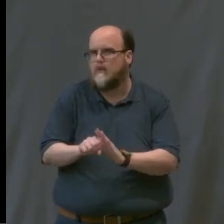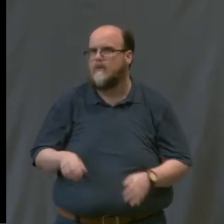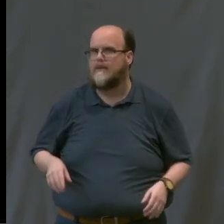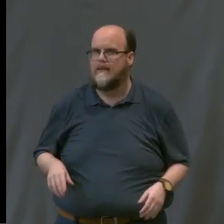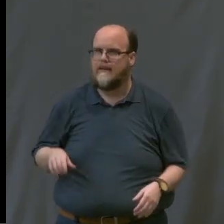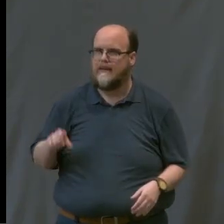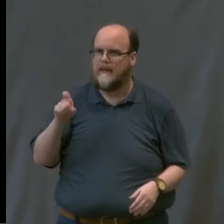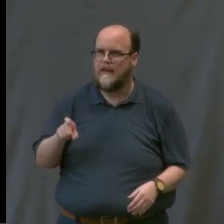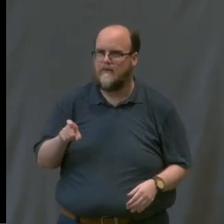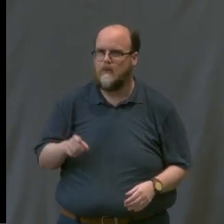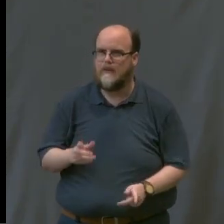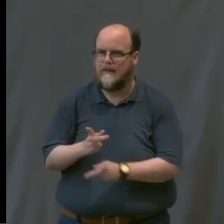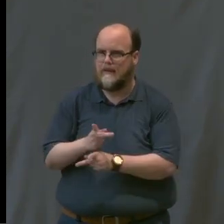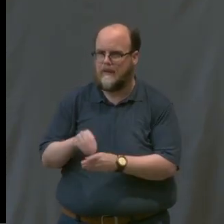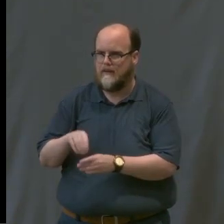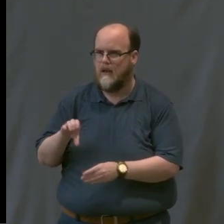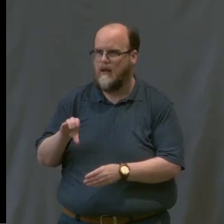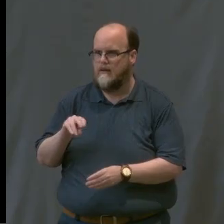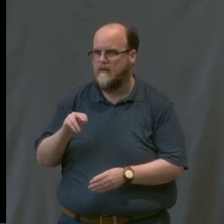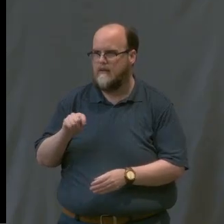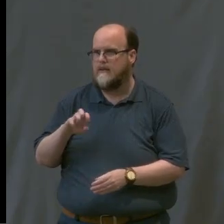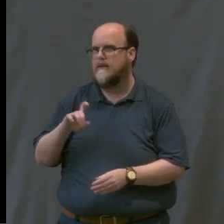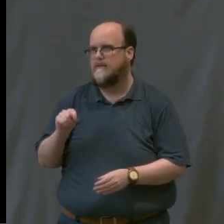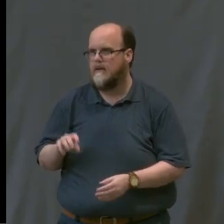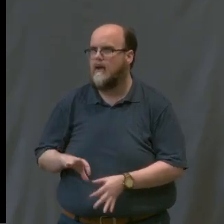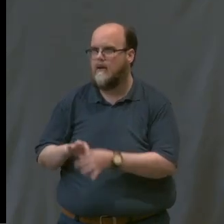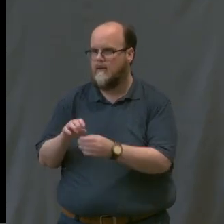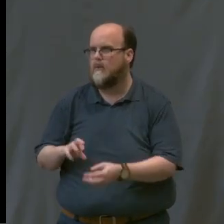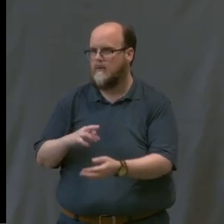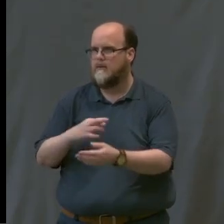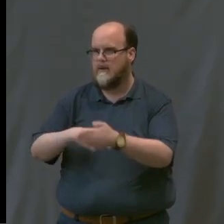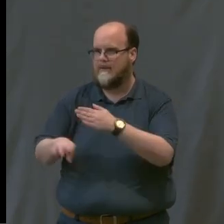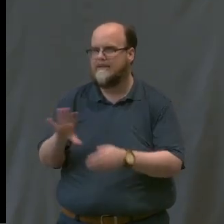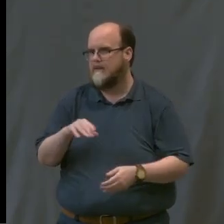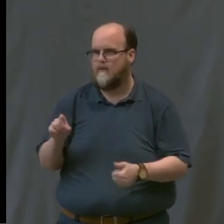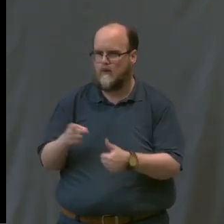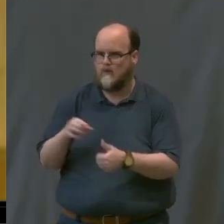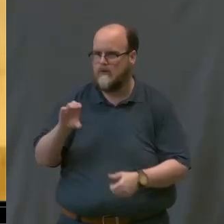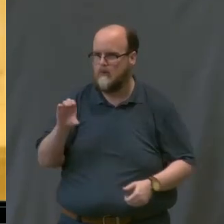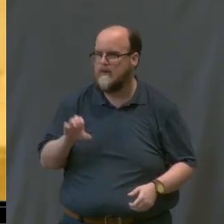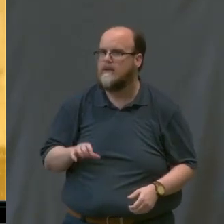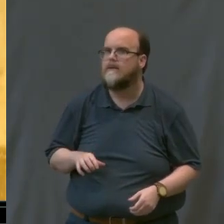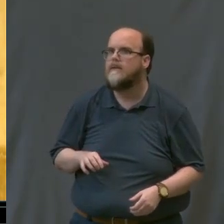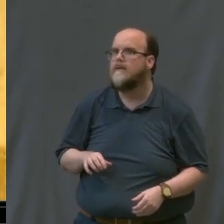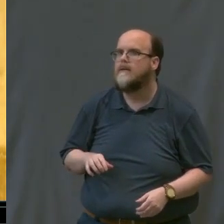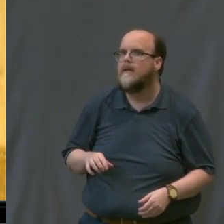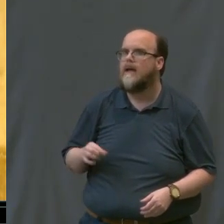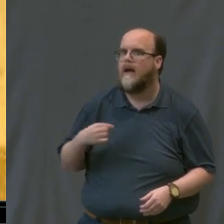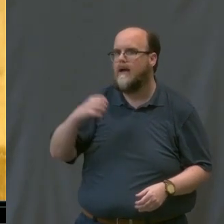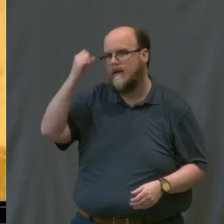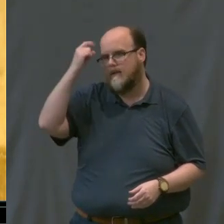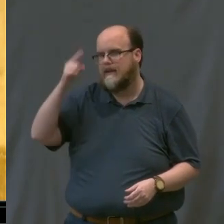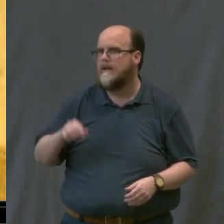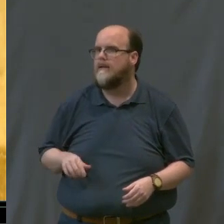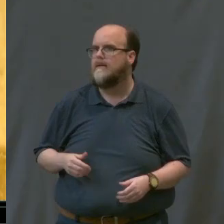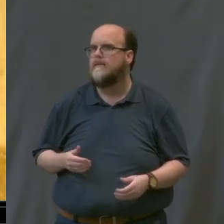have to keep them within the context of Revelation and with the context of the first century. And I realize that